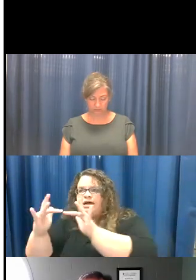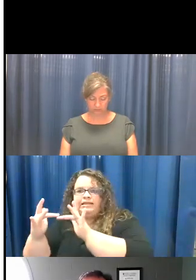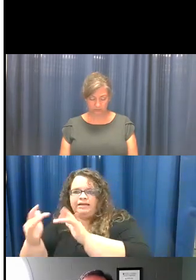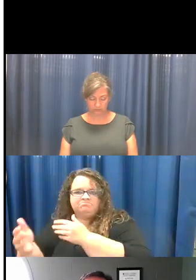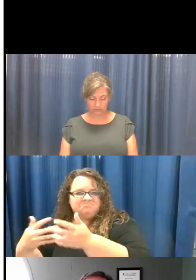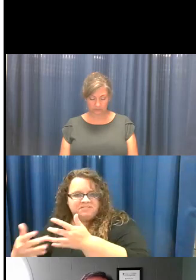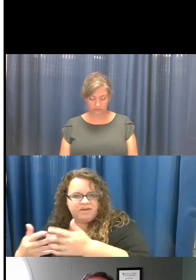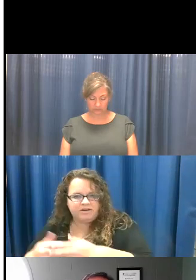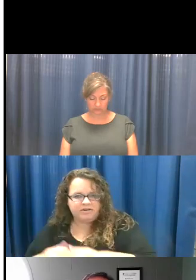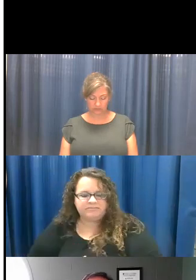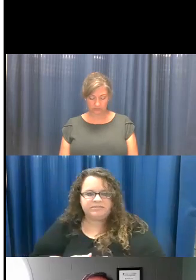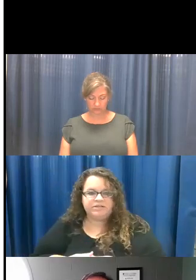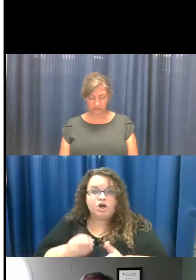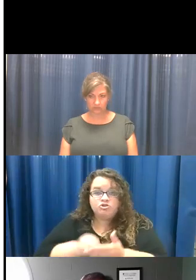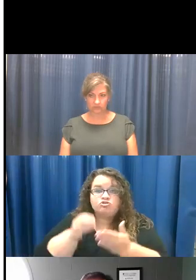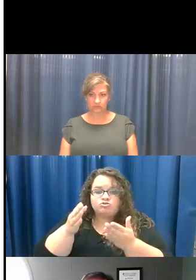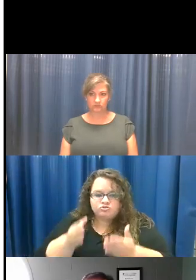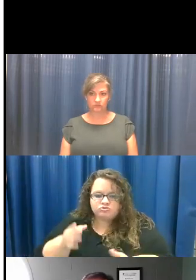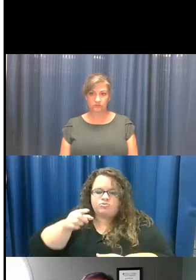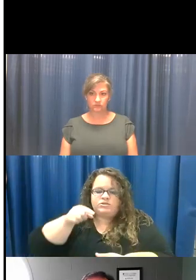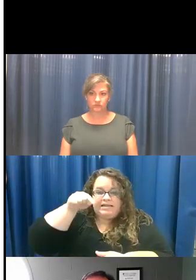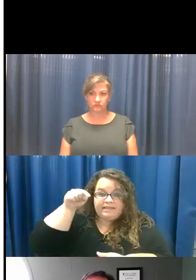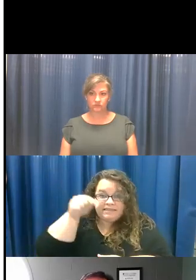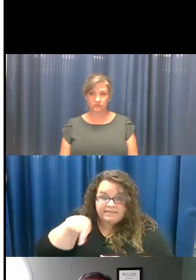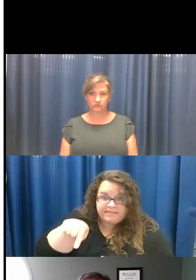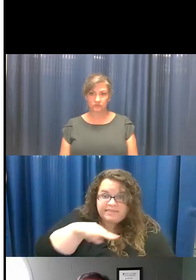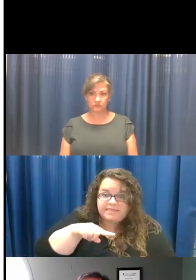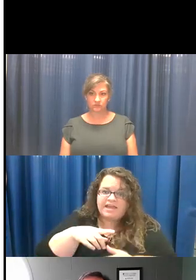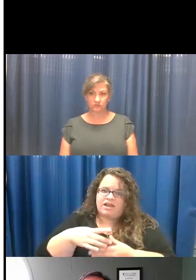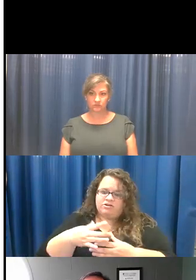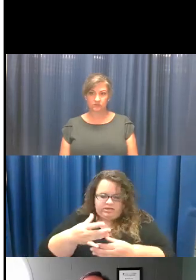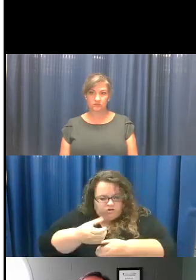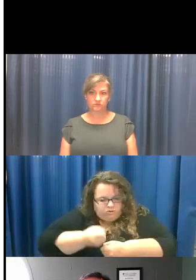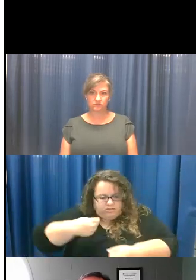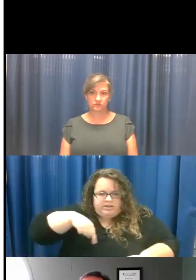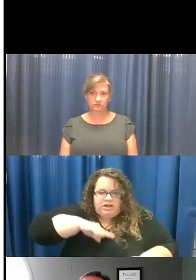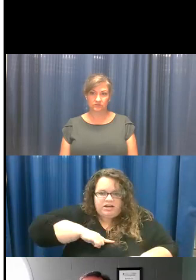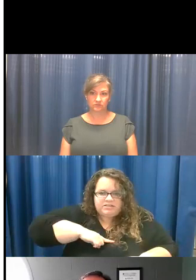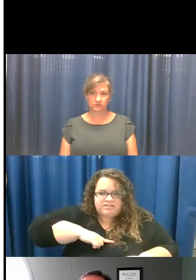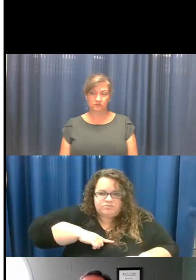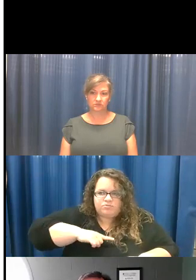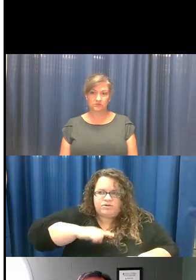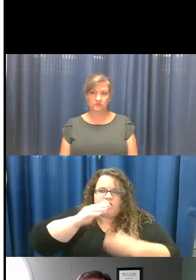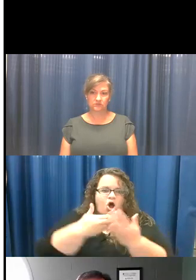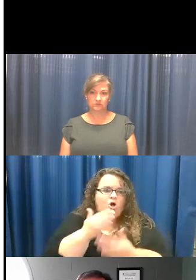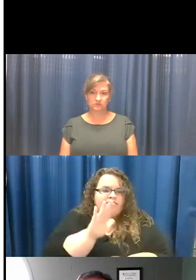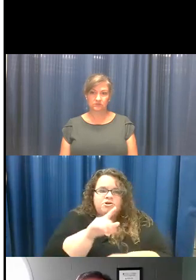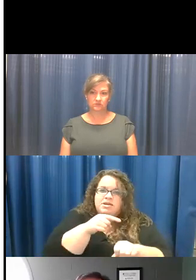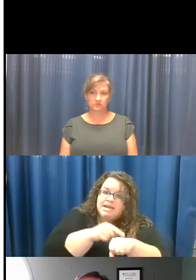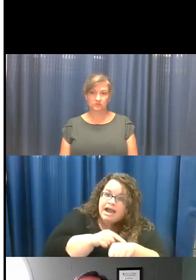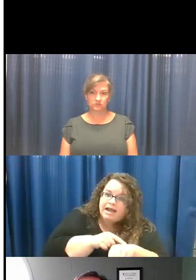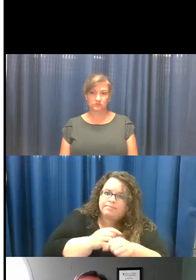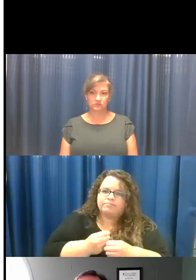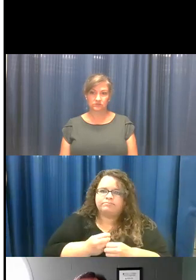they're entrusting us with an enormous investment of their time. They're entrusting us with an investment of their